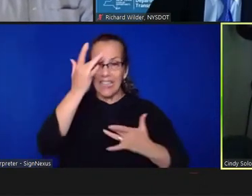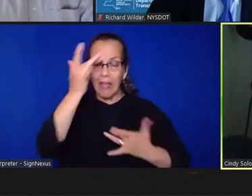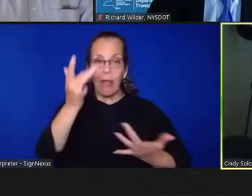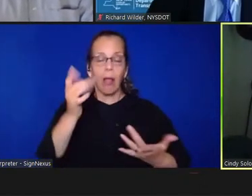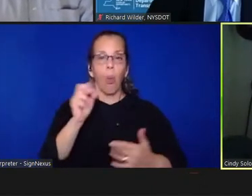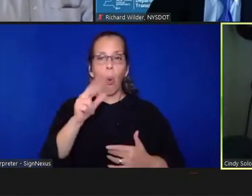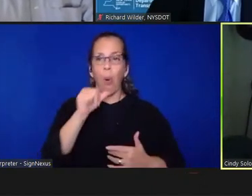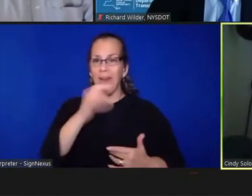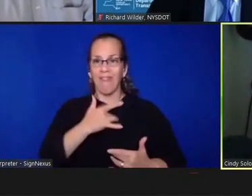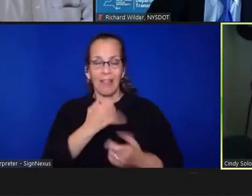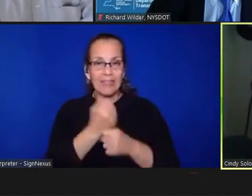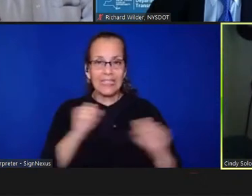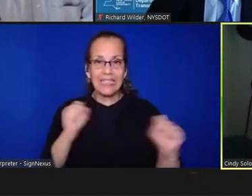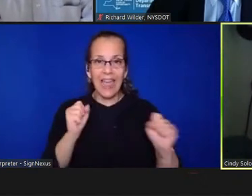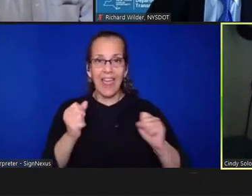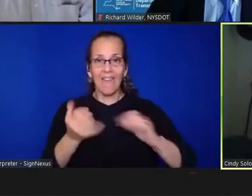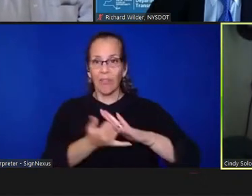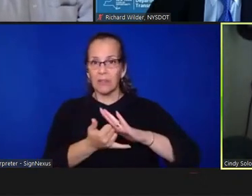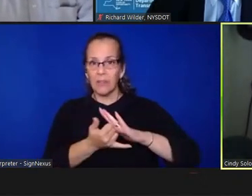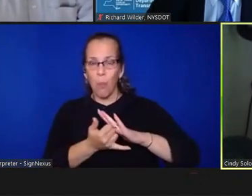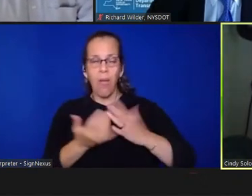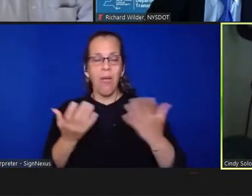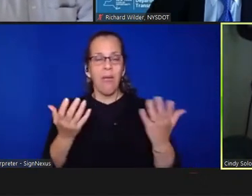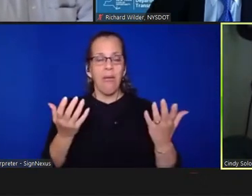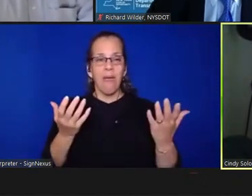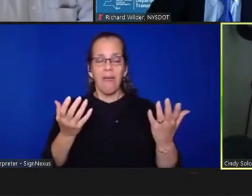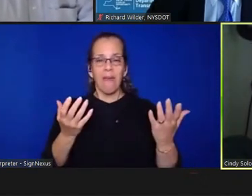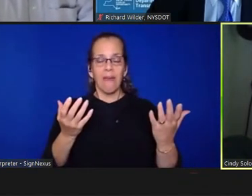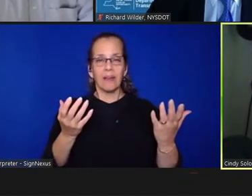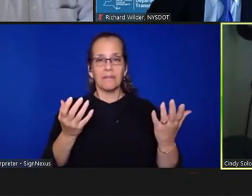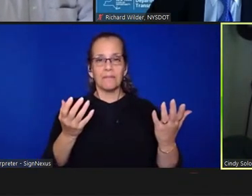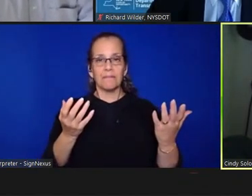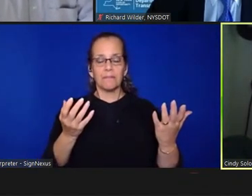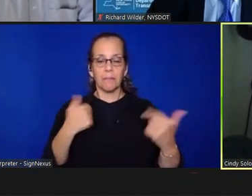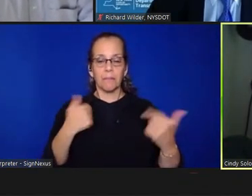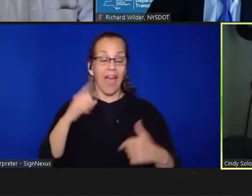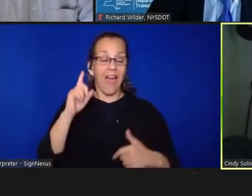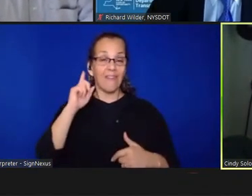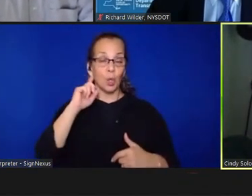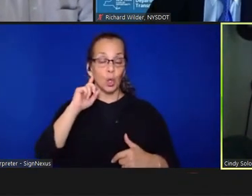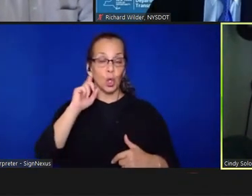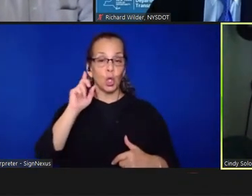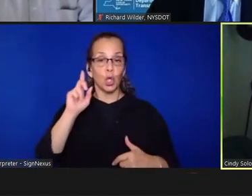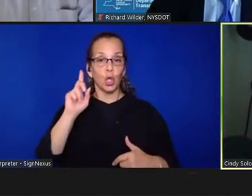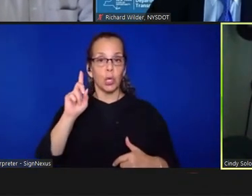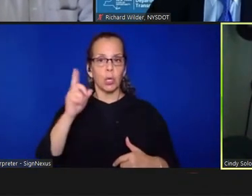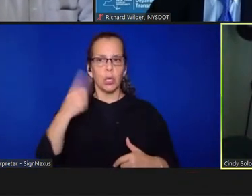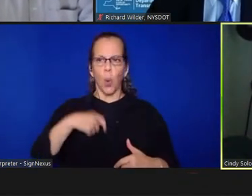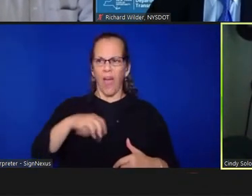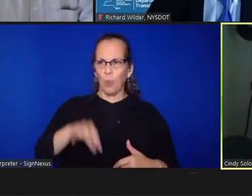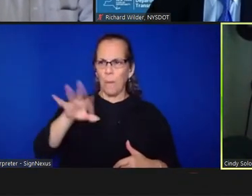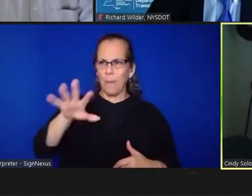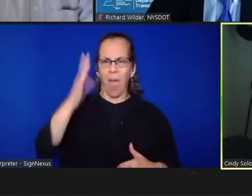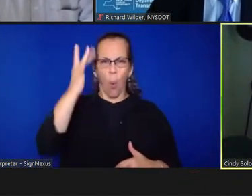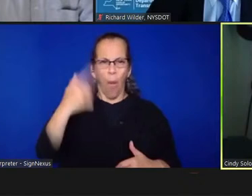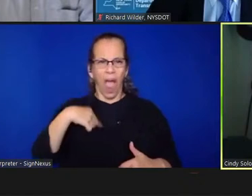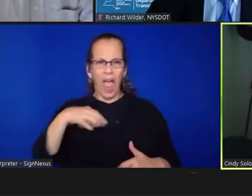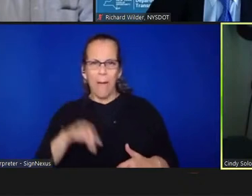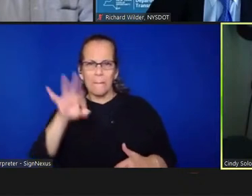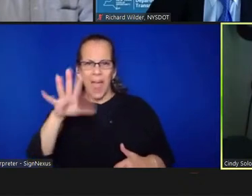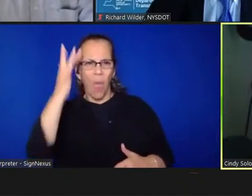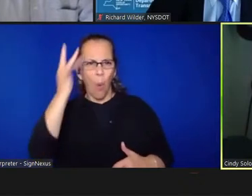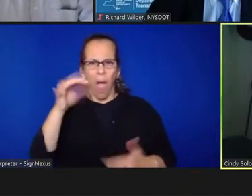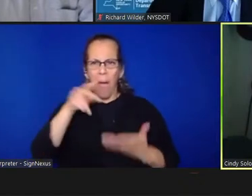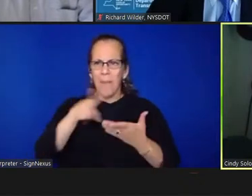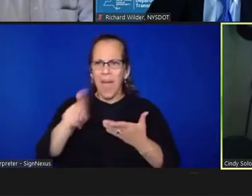now that they feel like um they need I have heard this we have to pay why do I have to pay why should I pay why